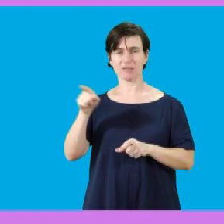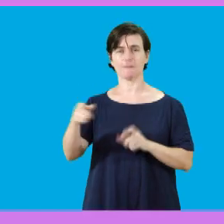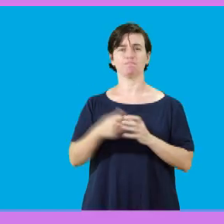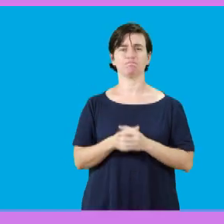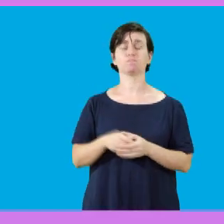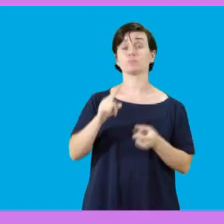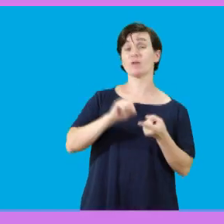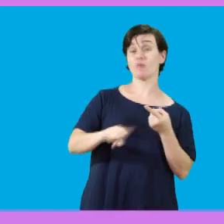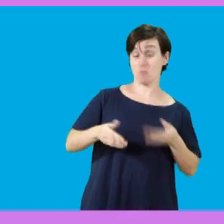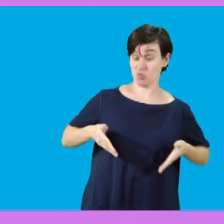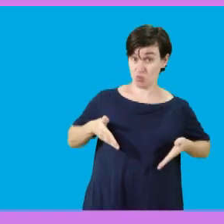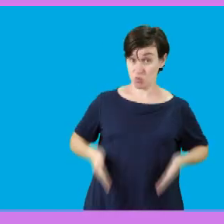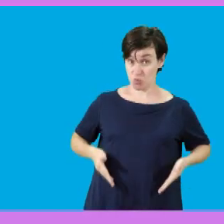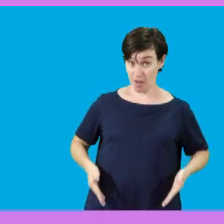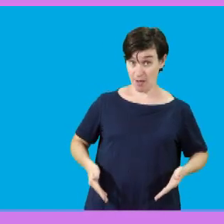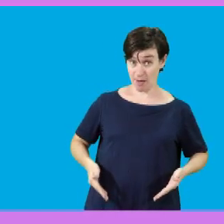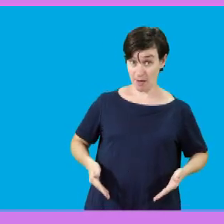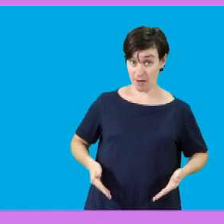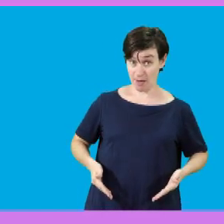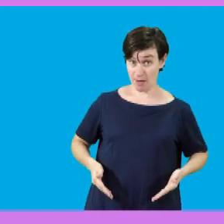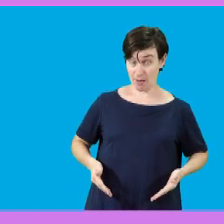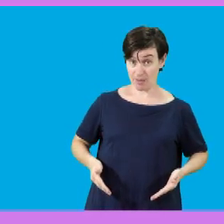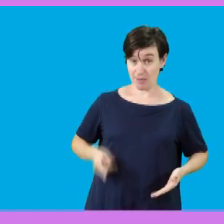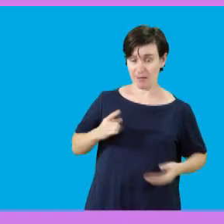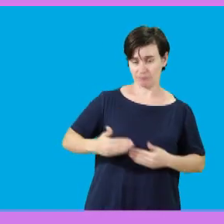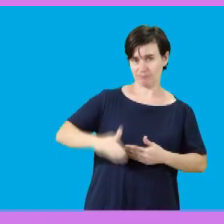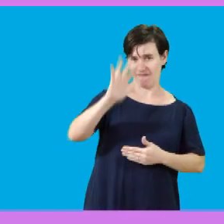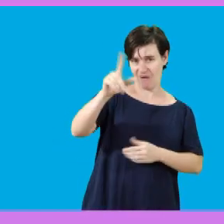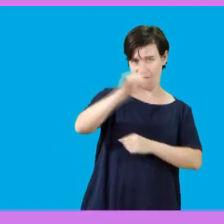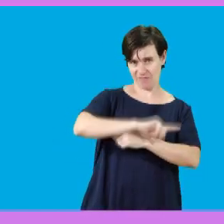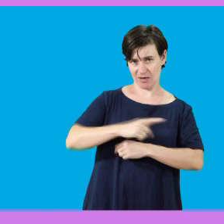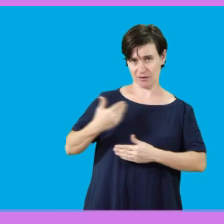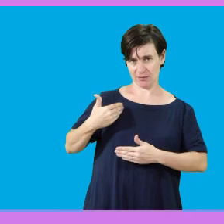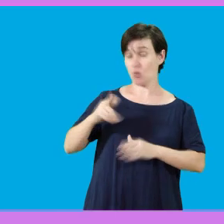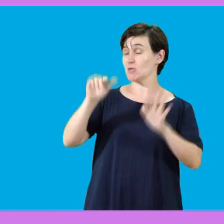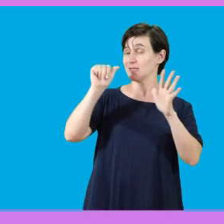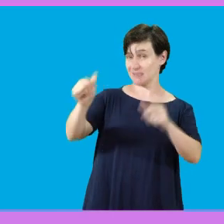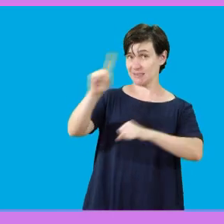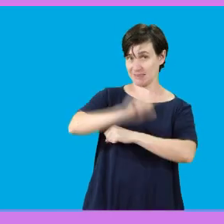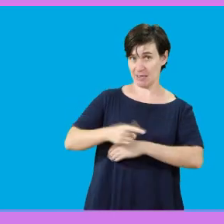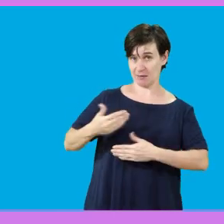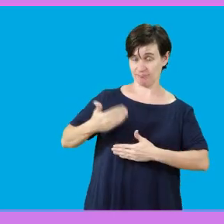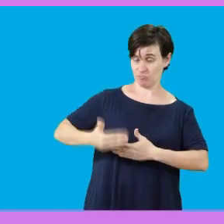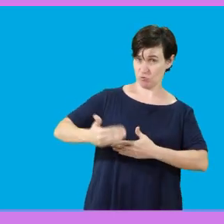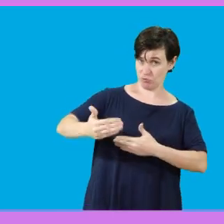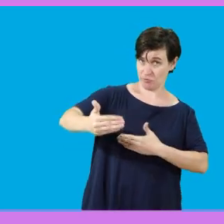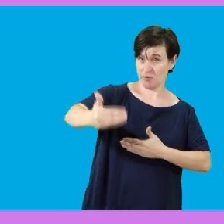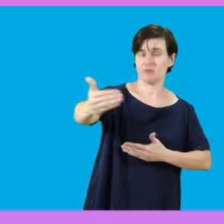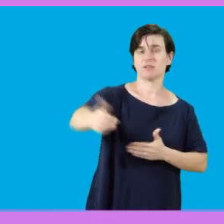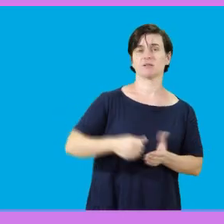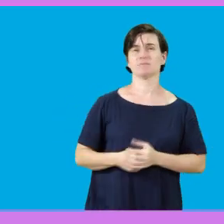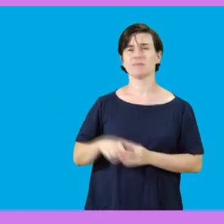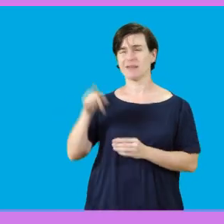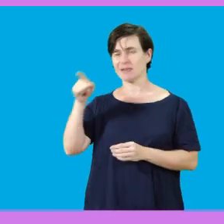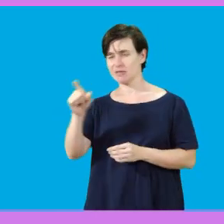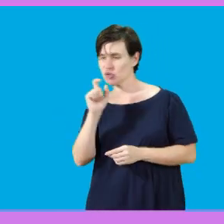for Cape Town City from today and the other 6 days to